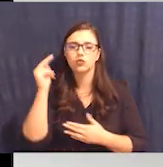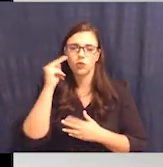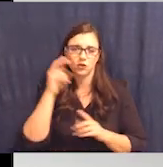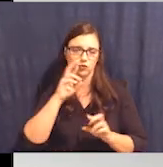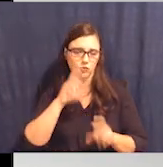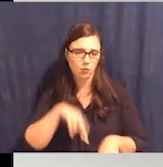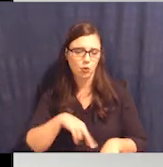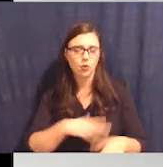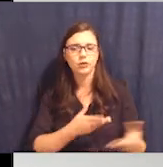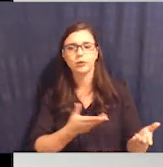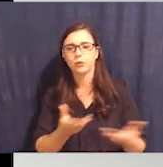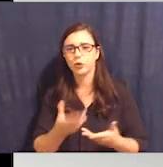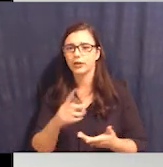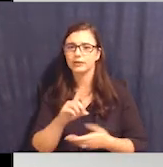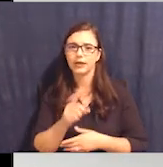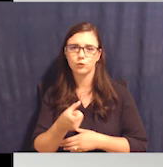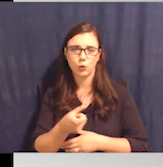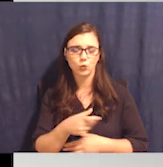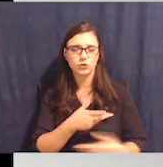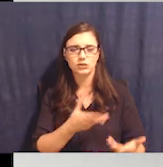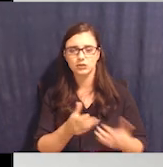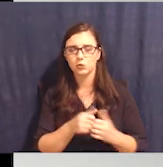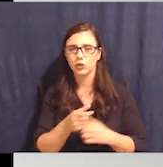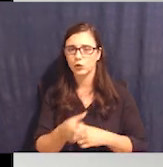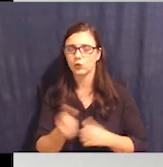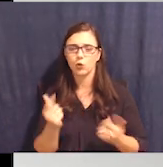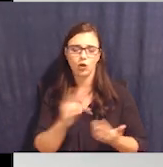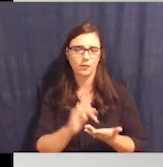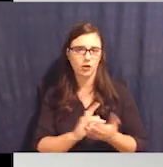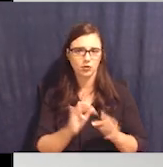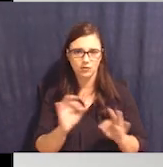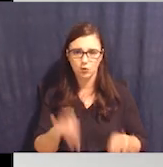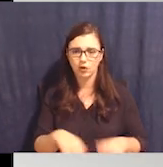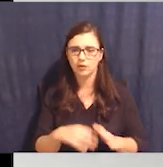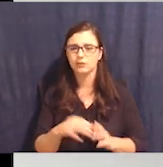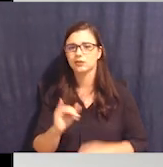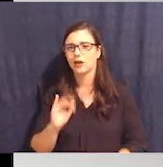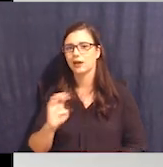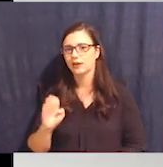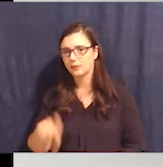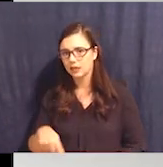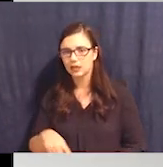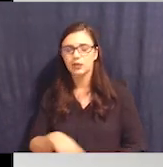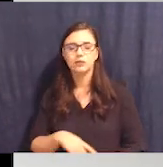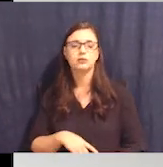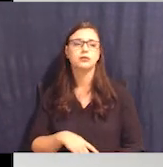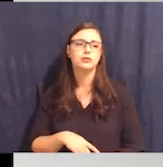the neurology report. Do bring the diagnosis with you IEP. and all your medical forms.